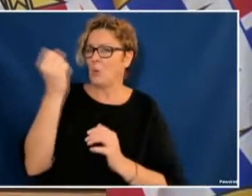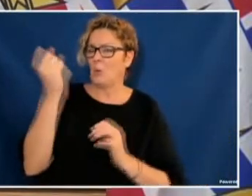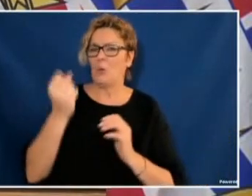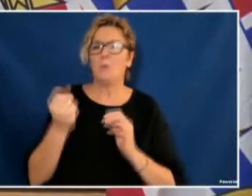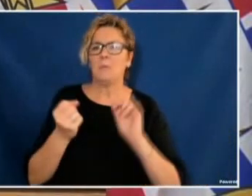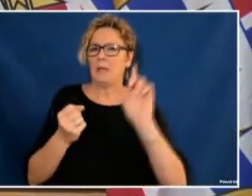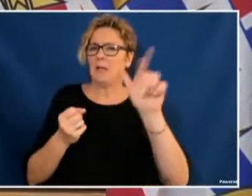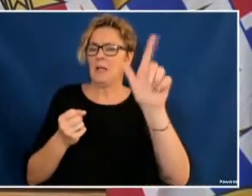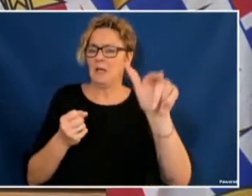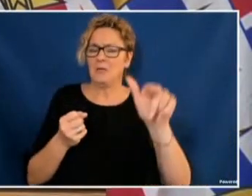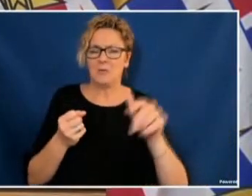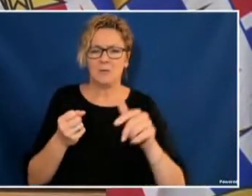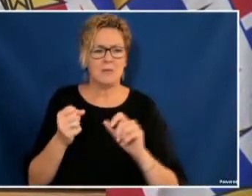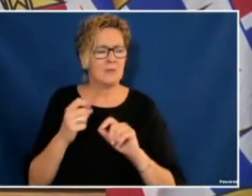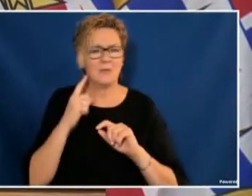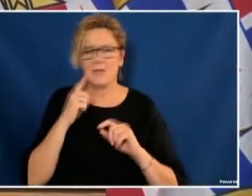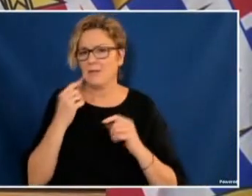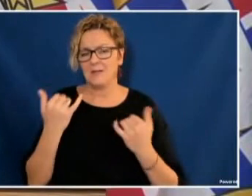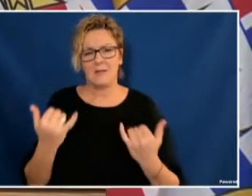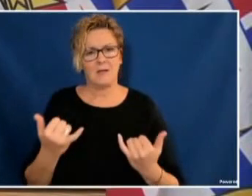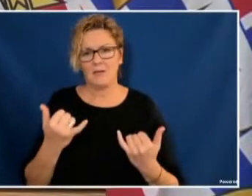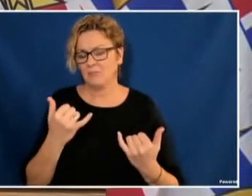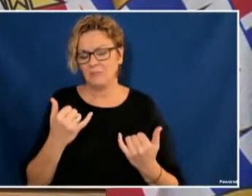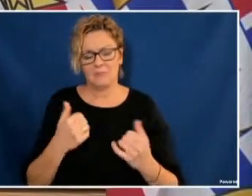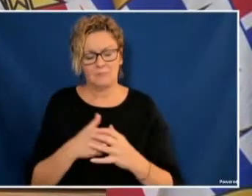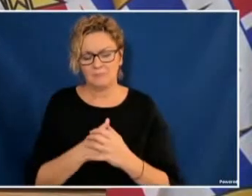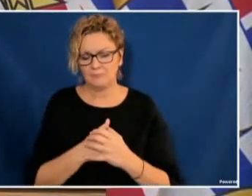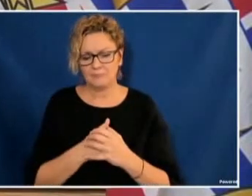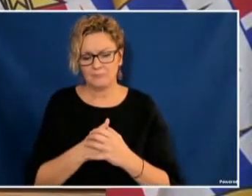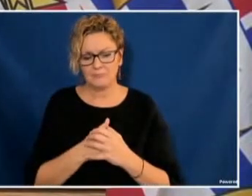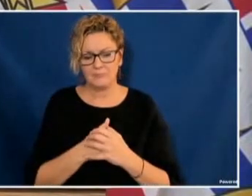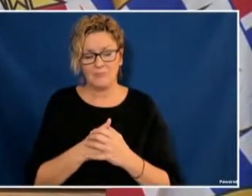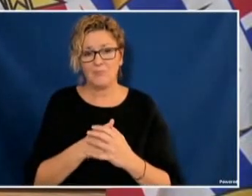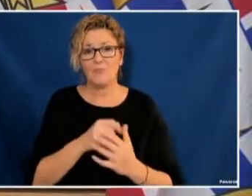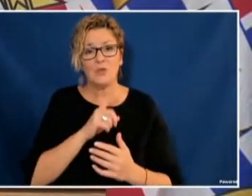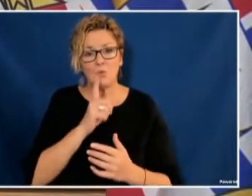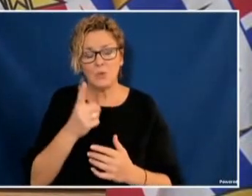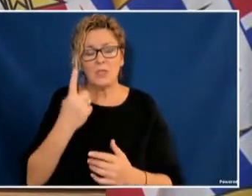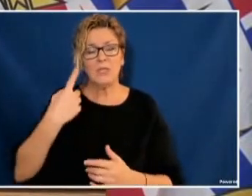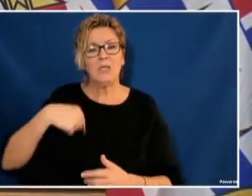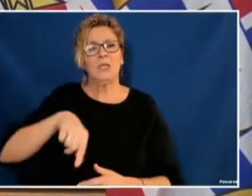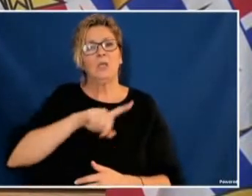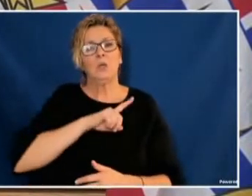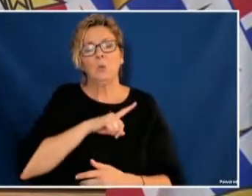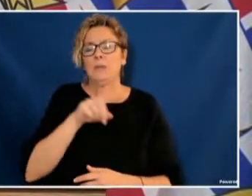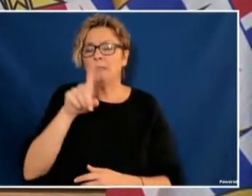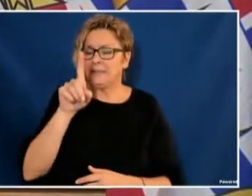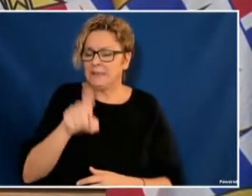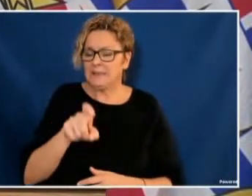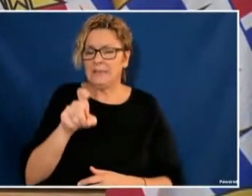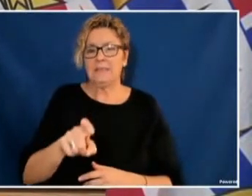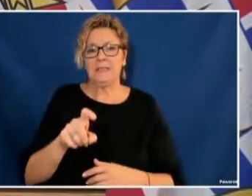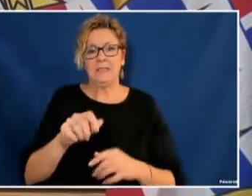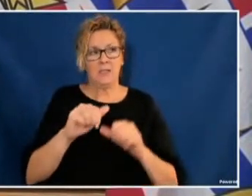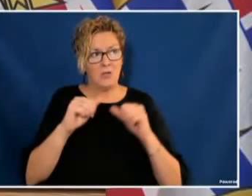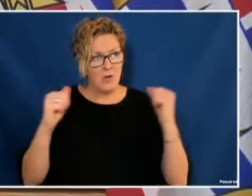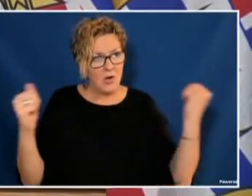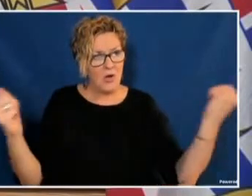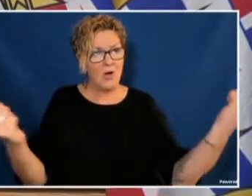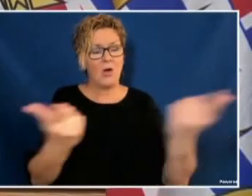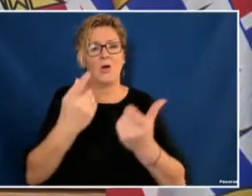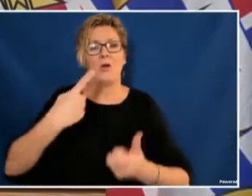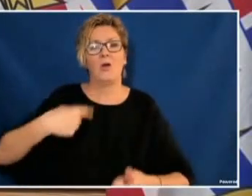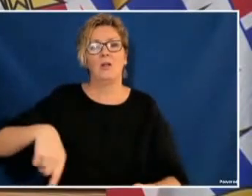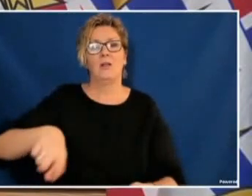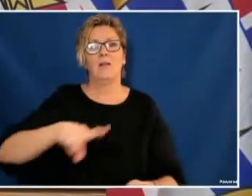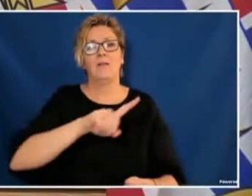difference and will see us through this storm. We have done this before, and we can do it again. And I